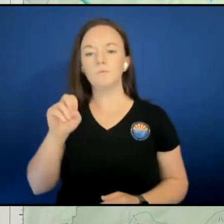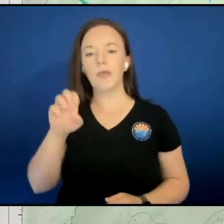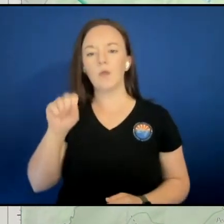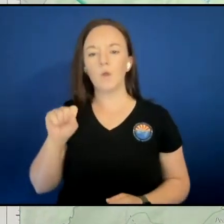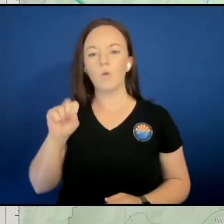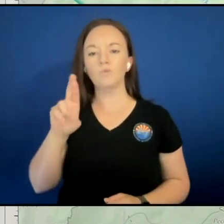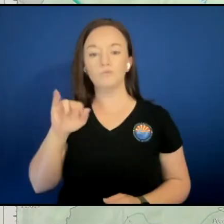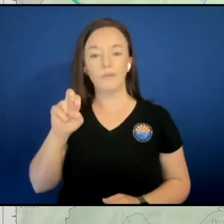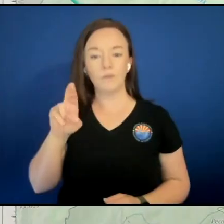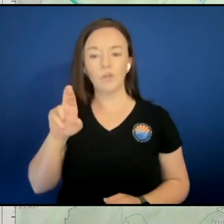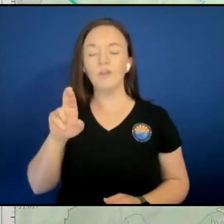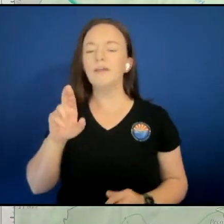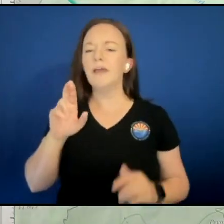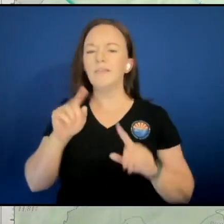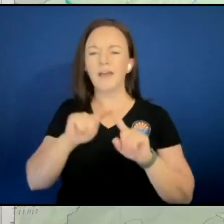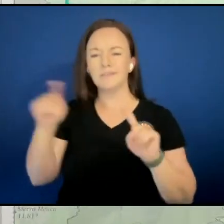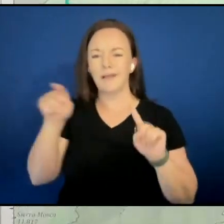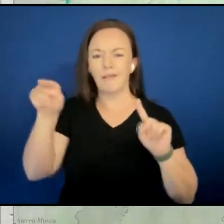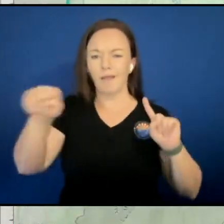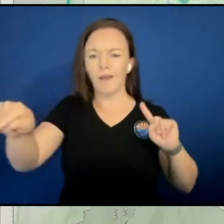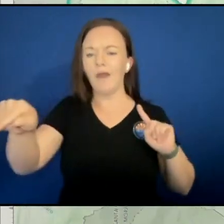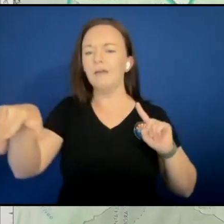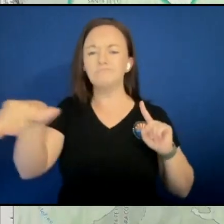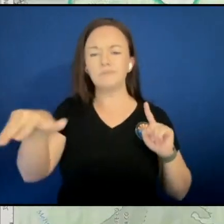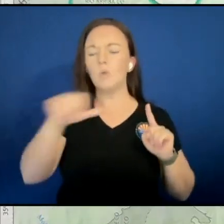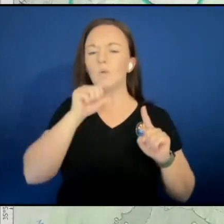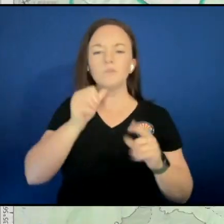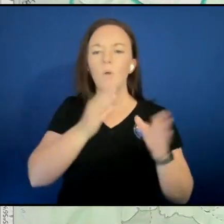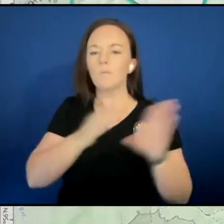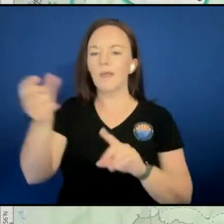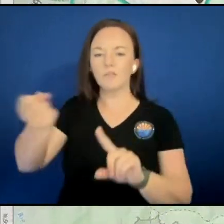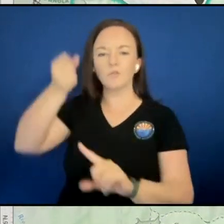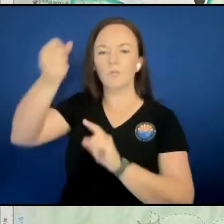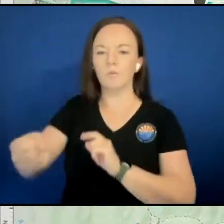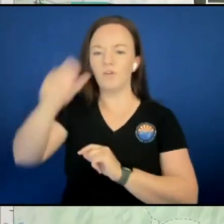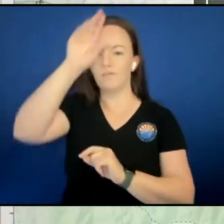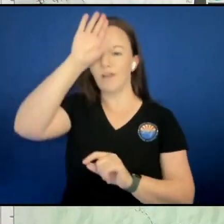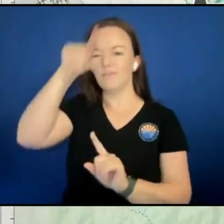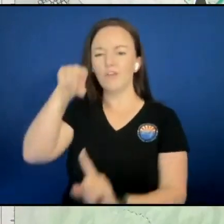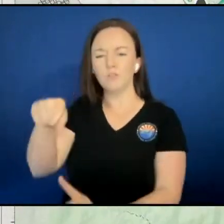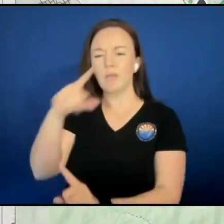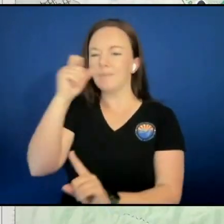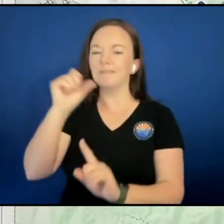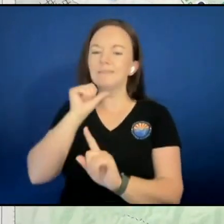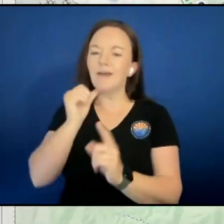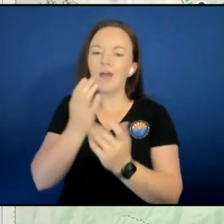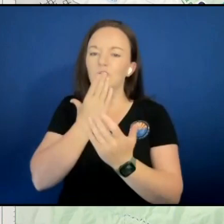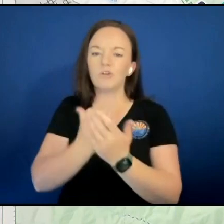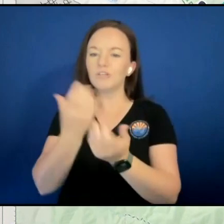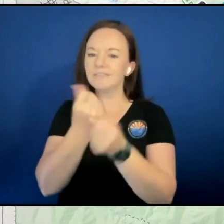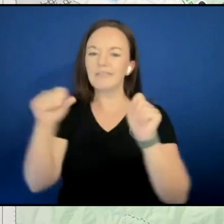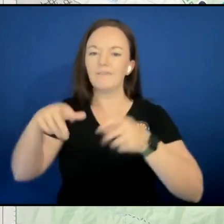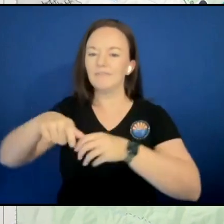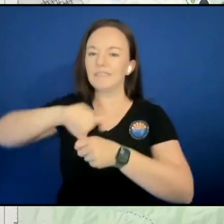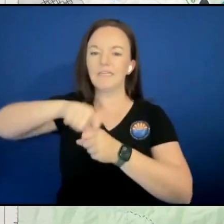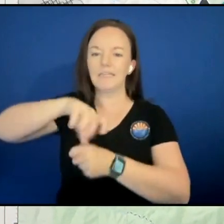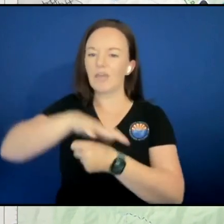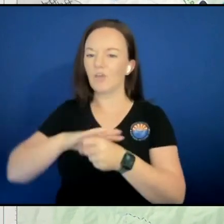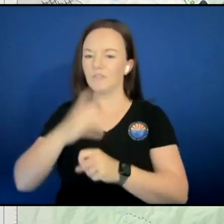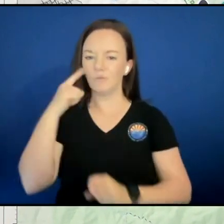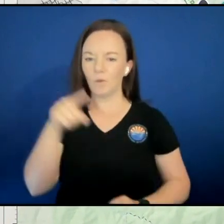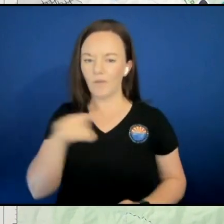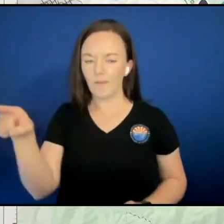to insert firefighters out there. There's not a lot of good safety zones to get in front of this thing. So really our strategy up here is a confined,